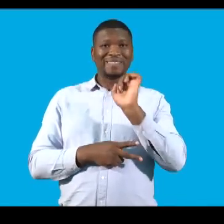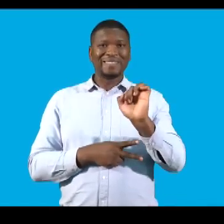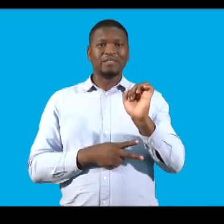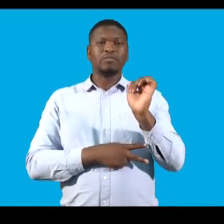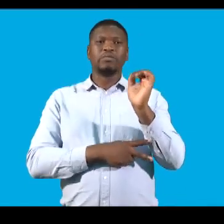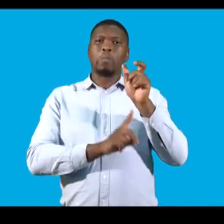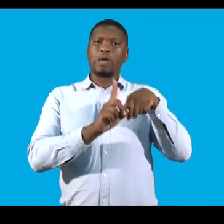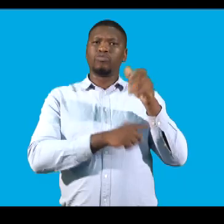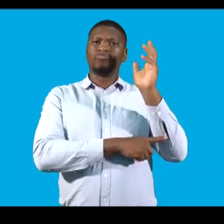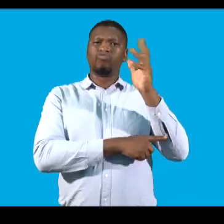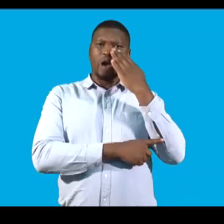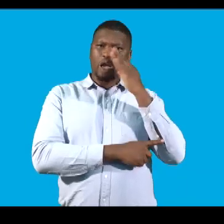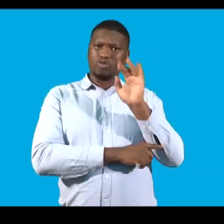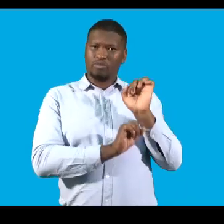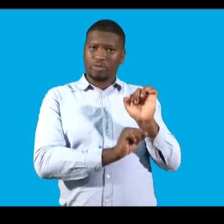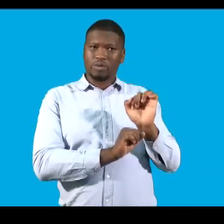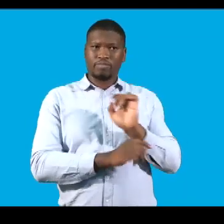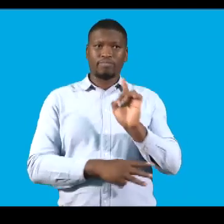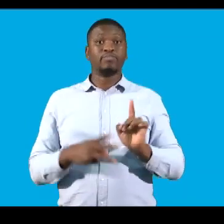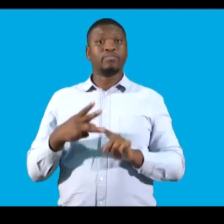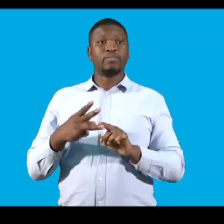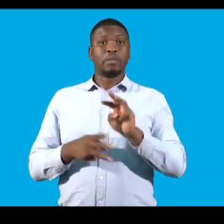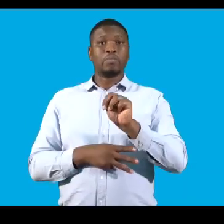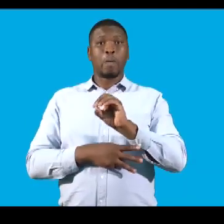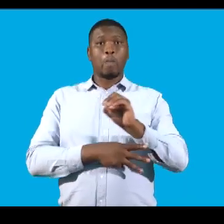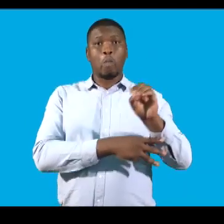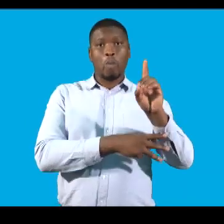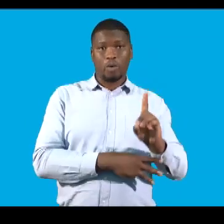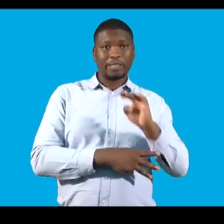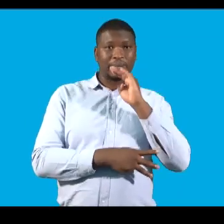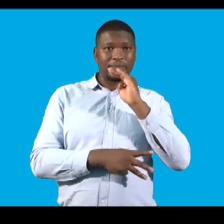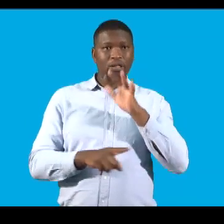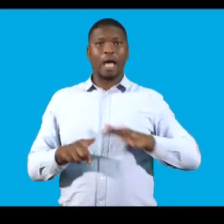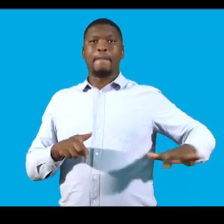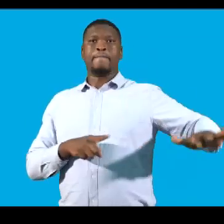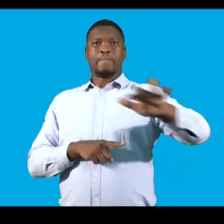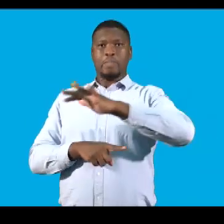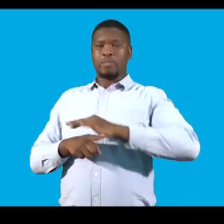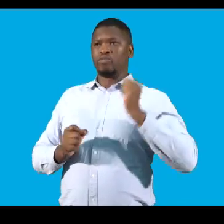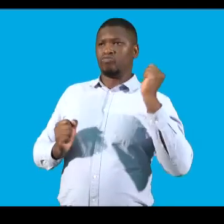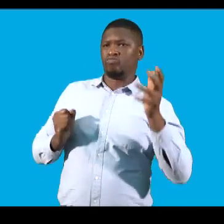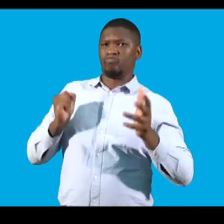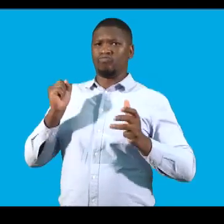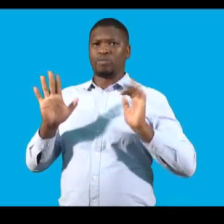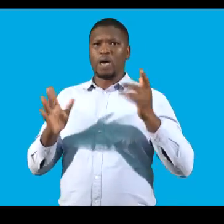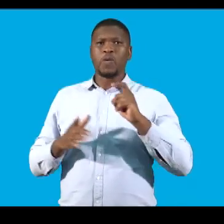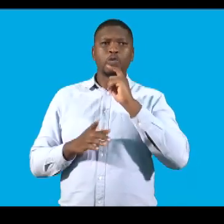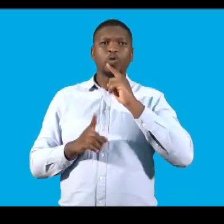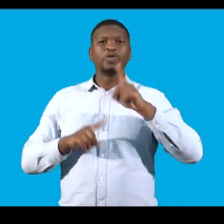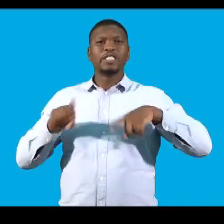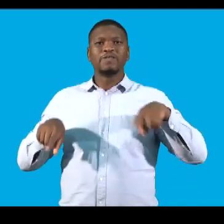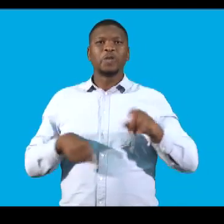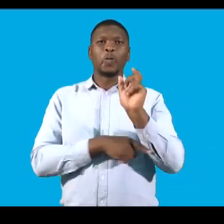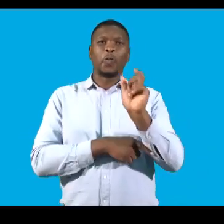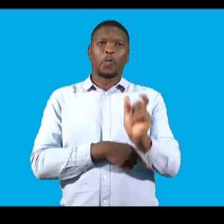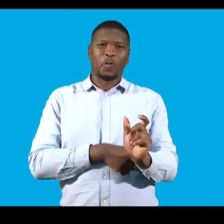speaker's attitude or feelings in a poem. Mood, which refers to the atmosphere that is created by the use of